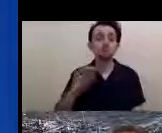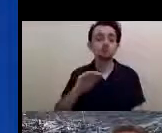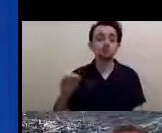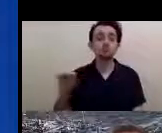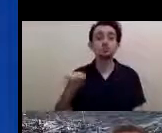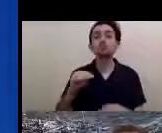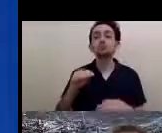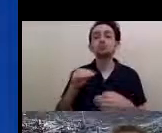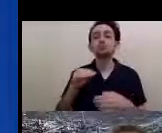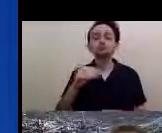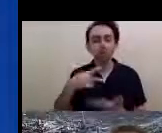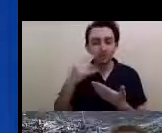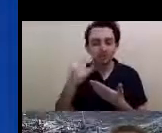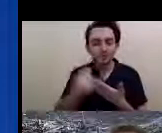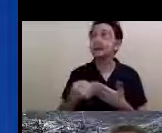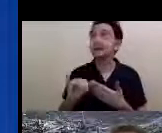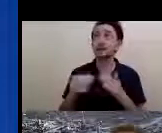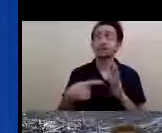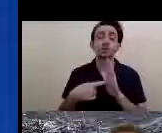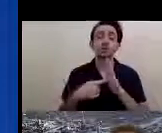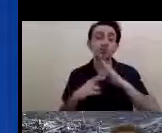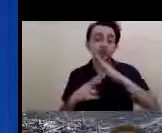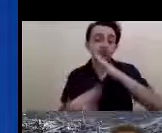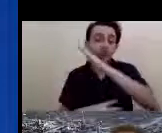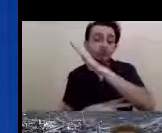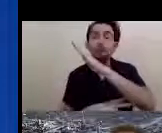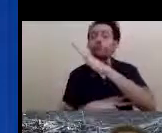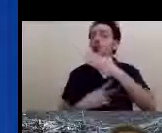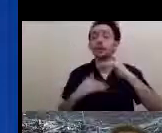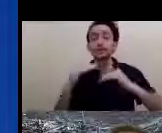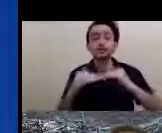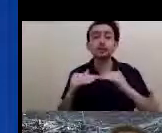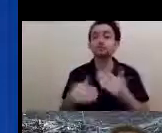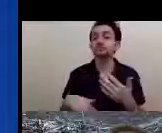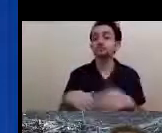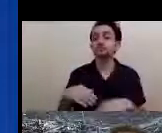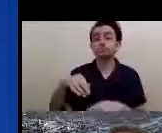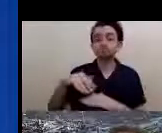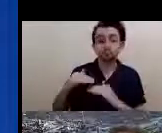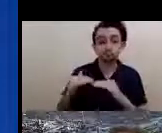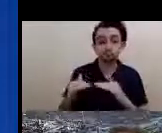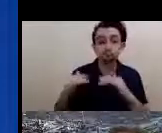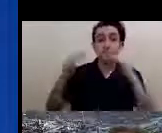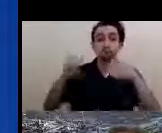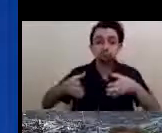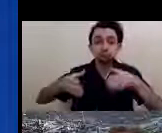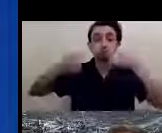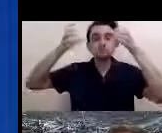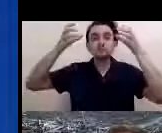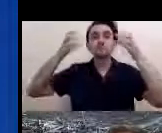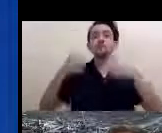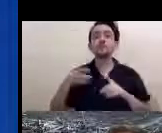costs over $1 million, 1% of that project, so say $10,000 of every million, right, flows into the Arts